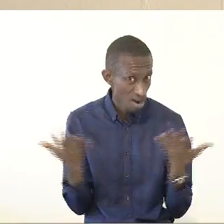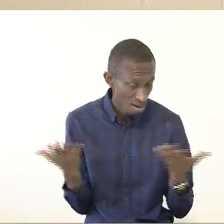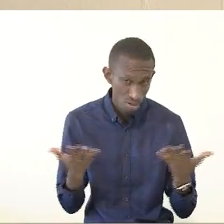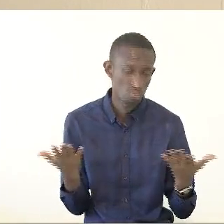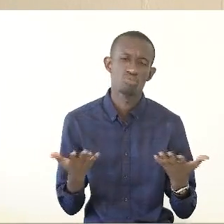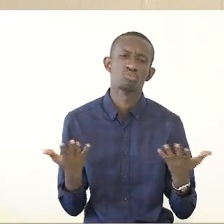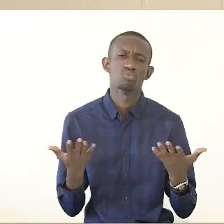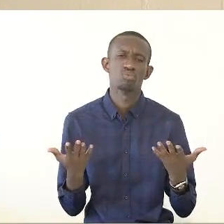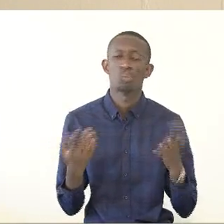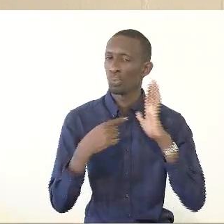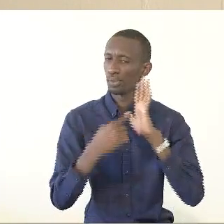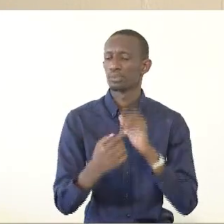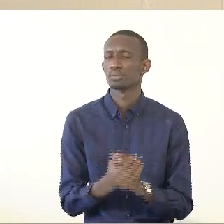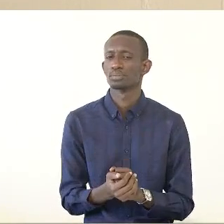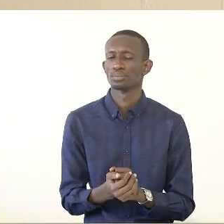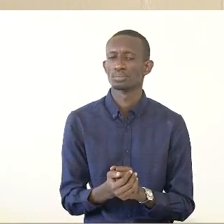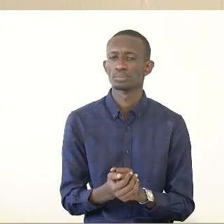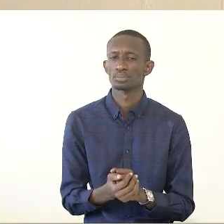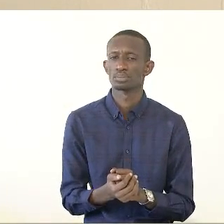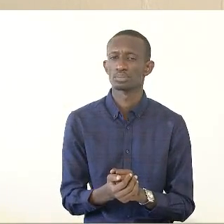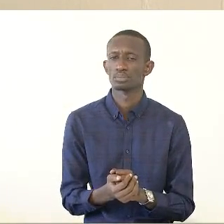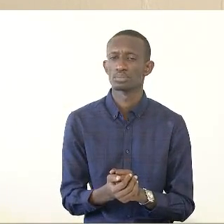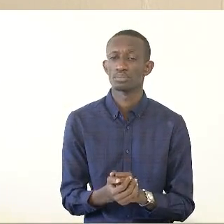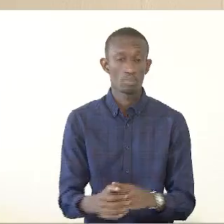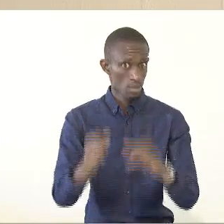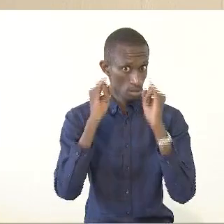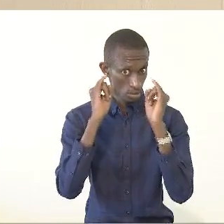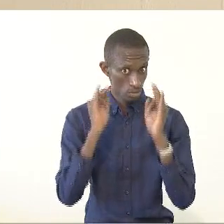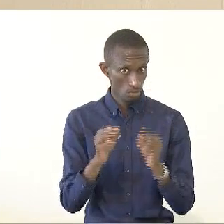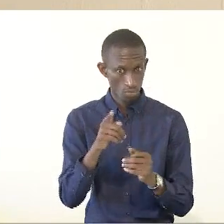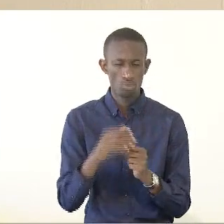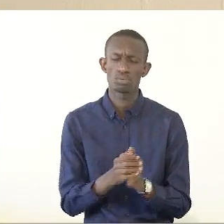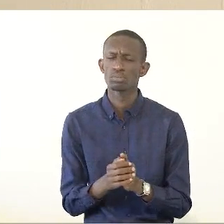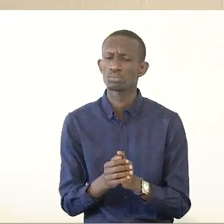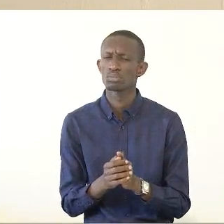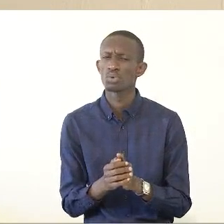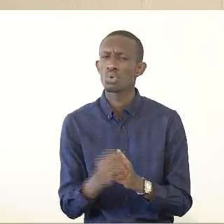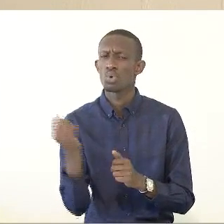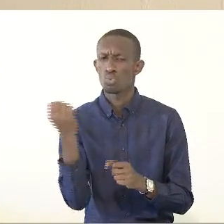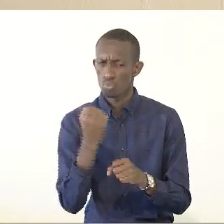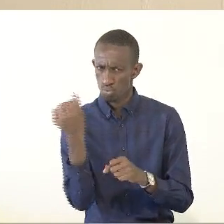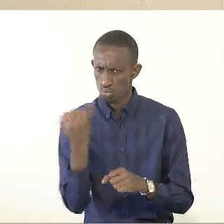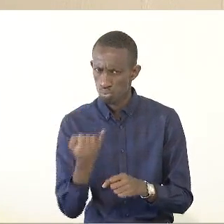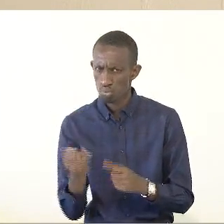of signs. And if you work on the table of signs,